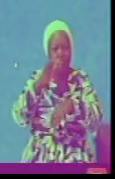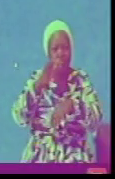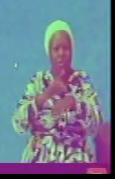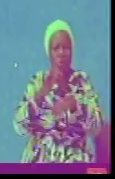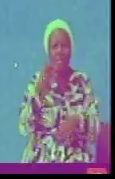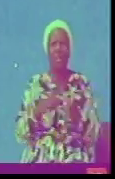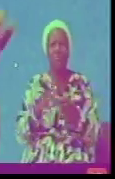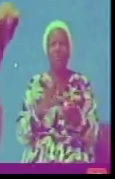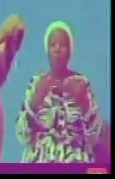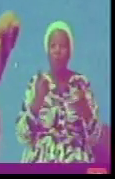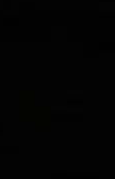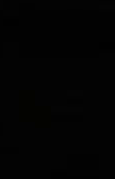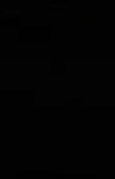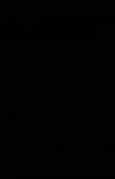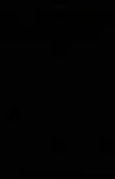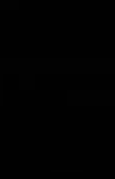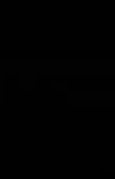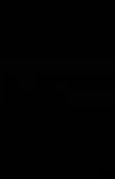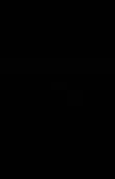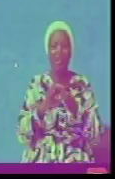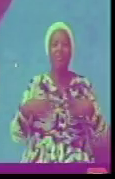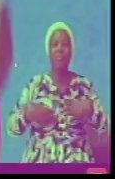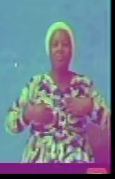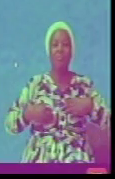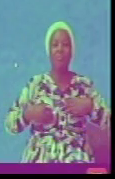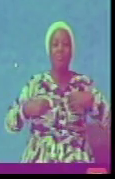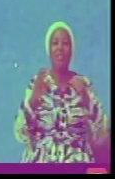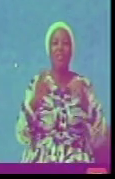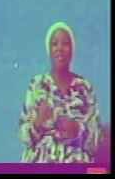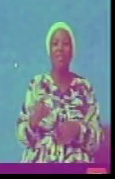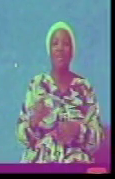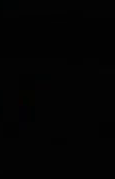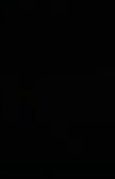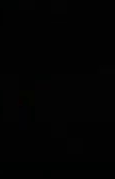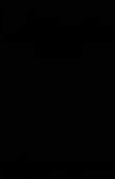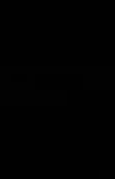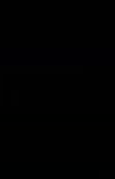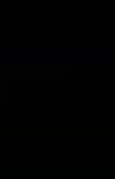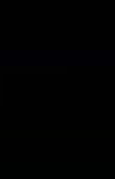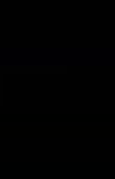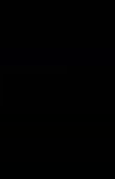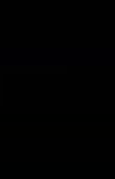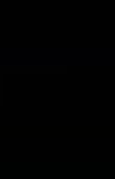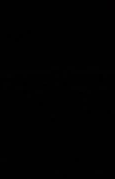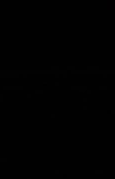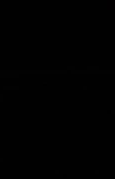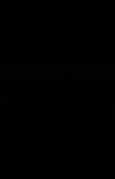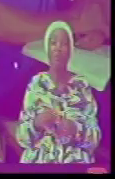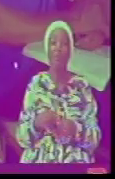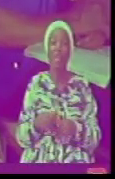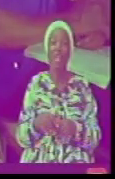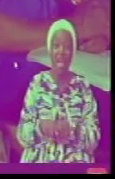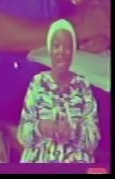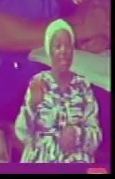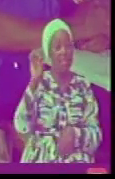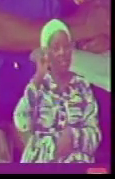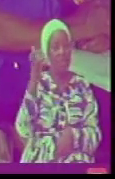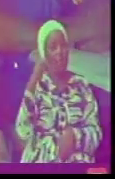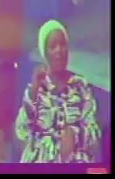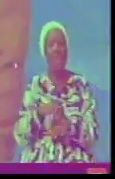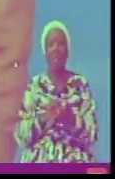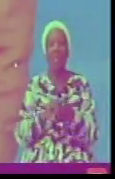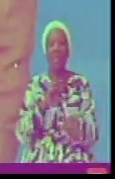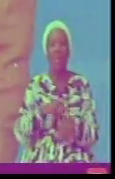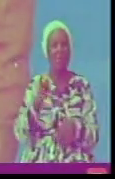Redeemer, touched him, he became whole. And he's still the same as he was